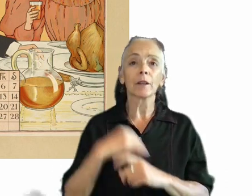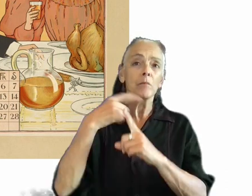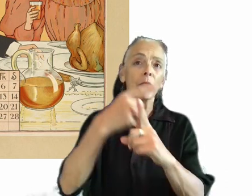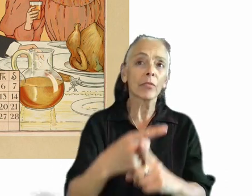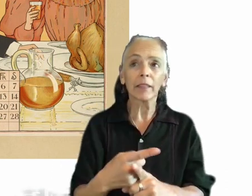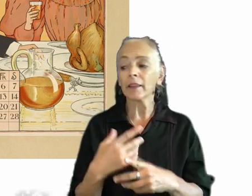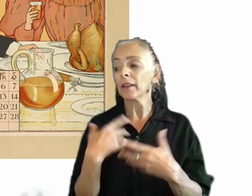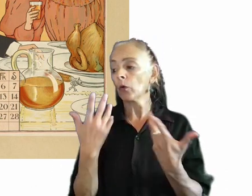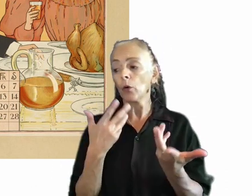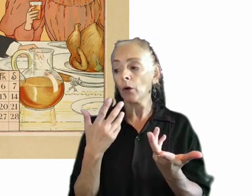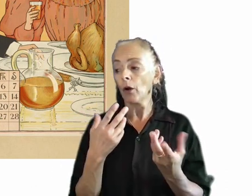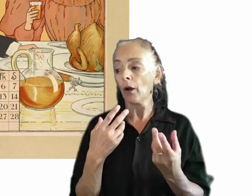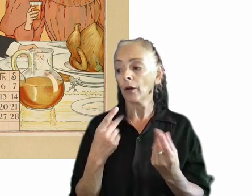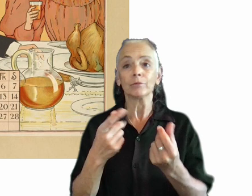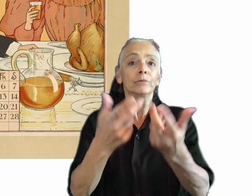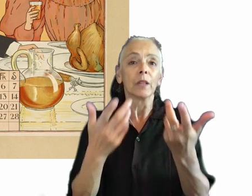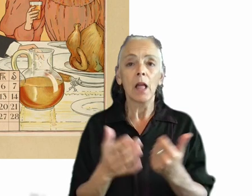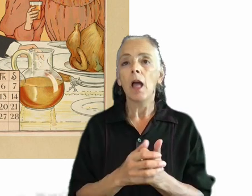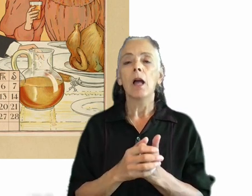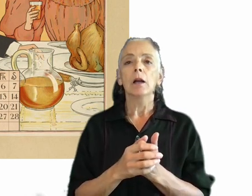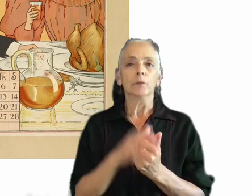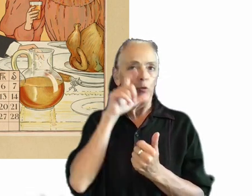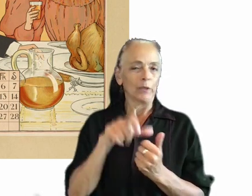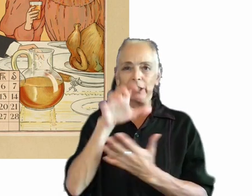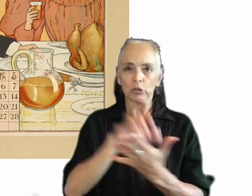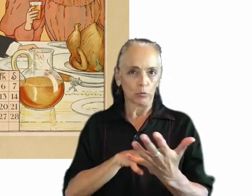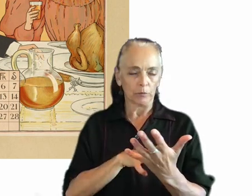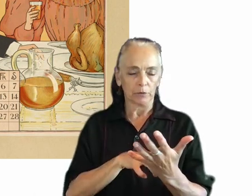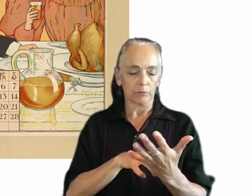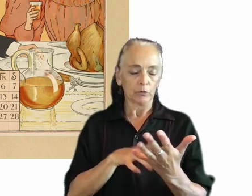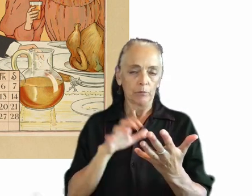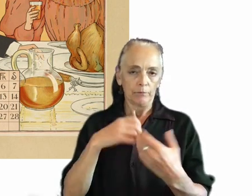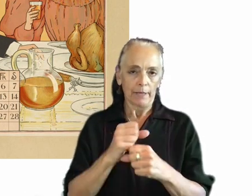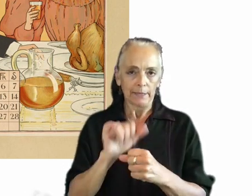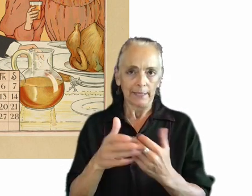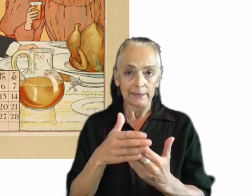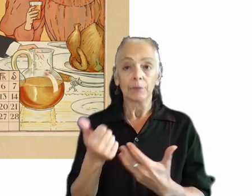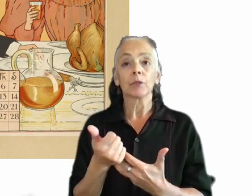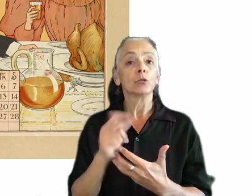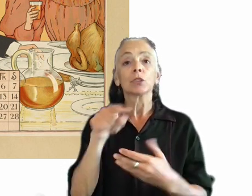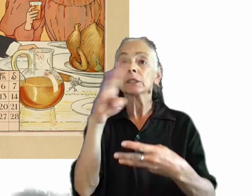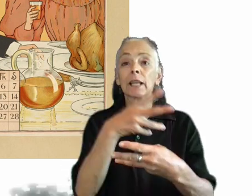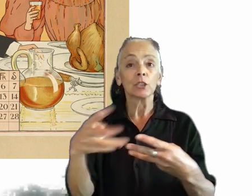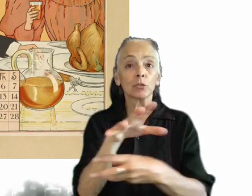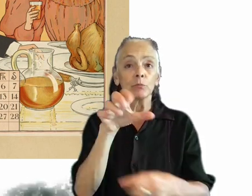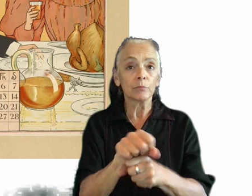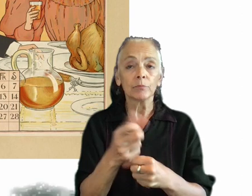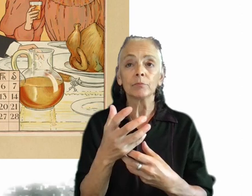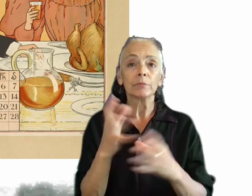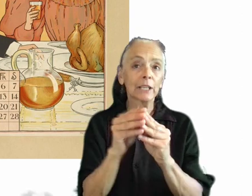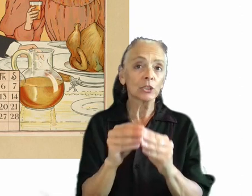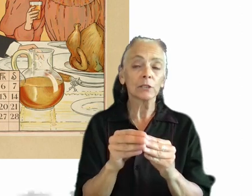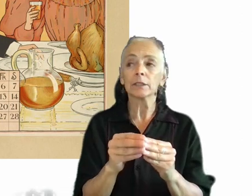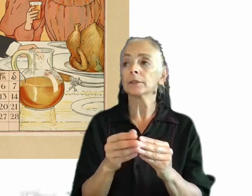you don't need a script this makes it easy to do you simply schedule the sessions and you say to the